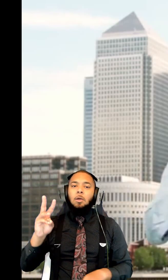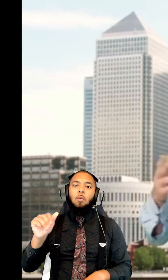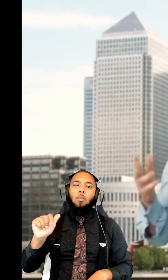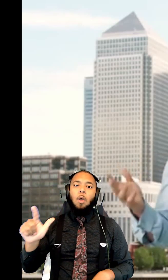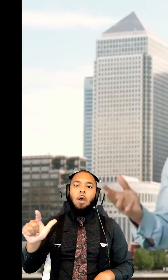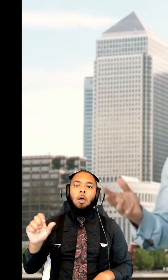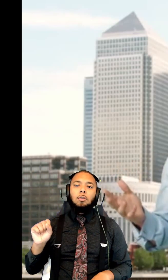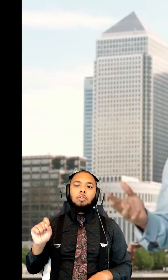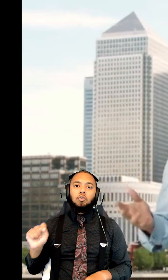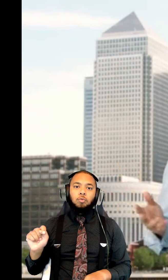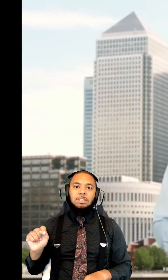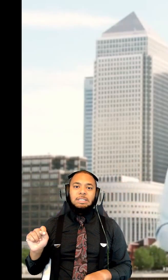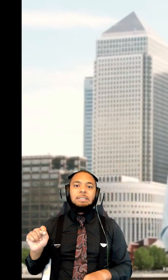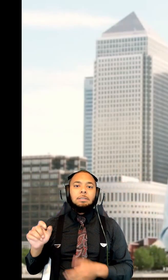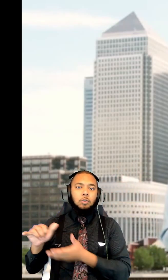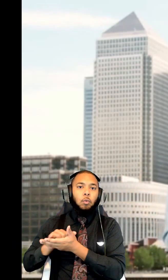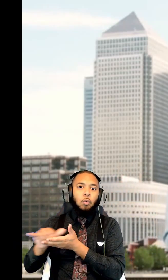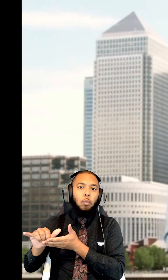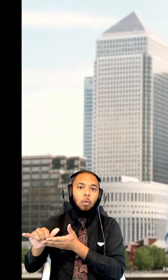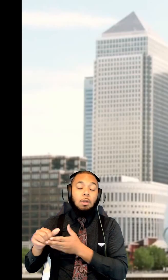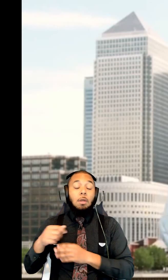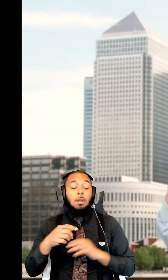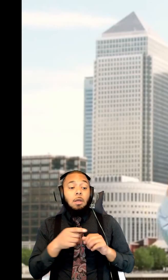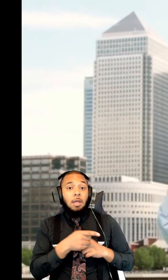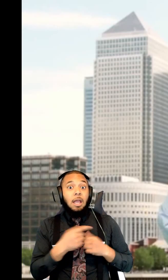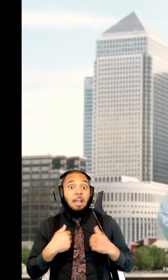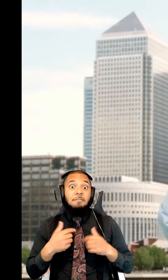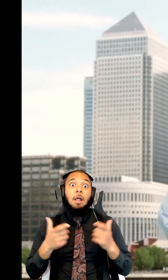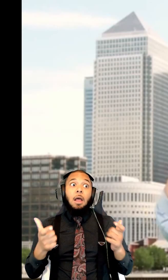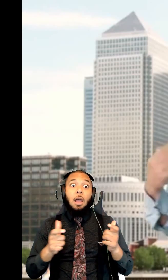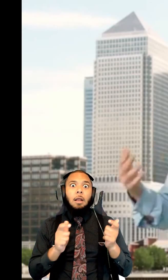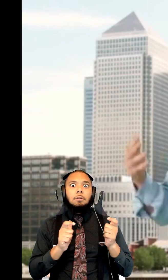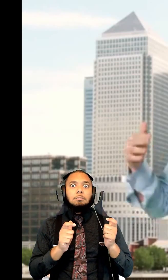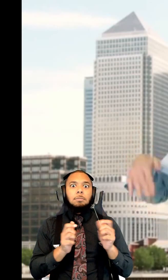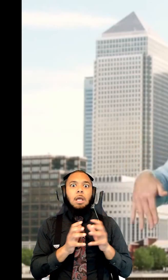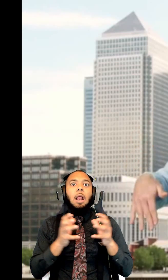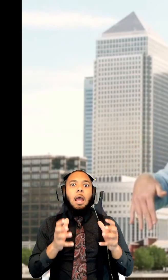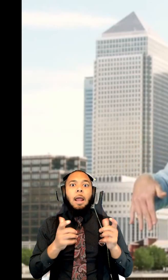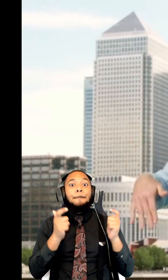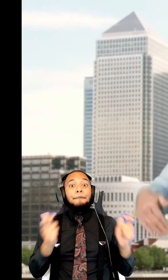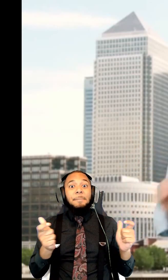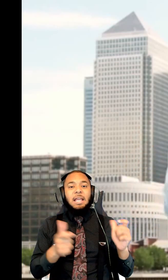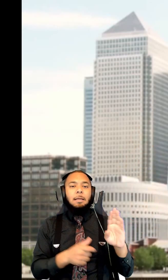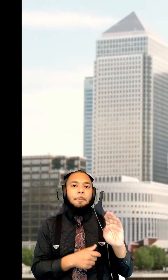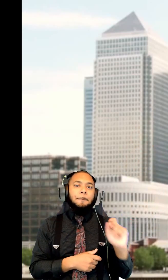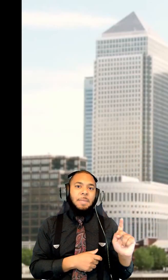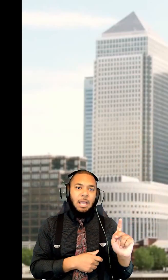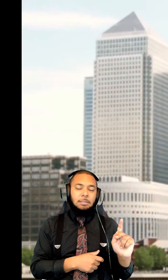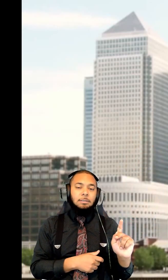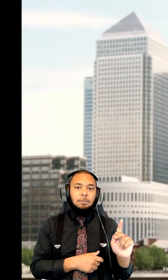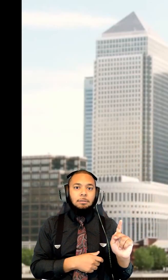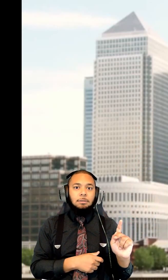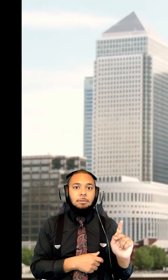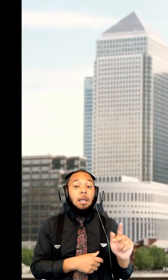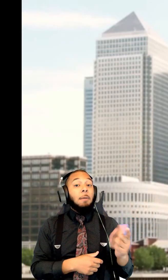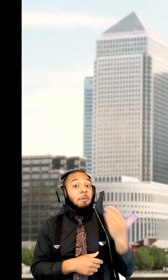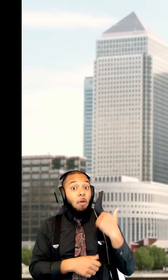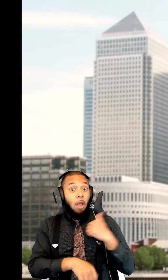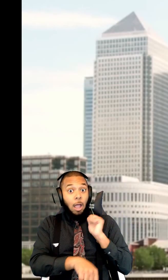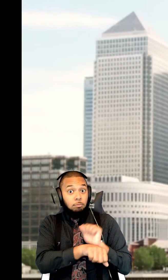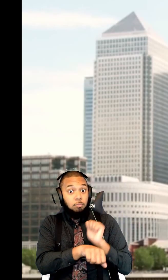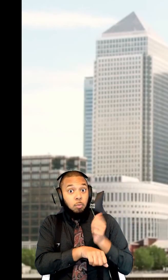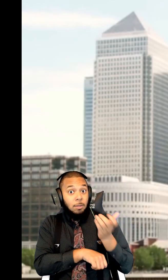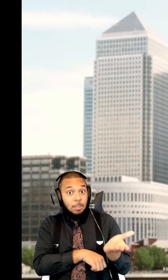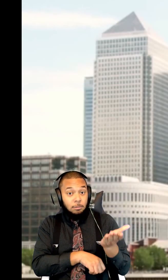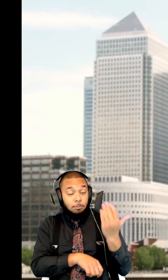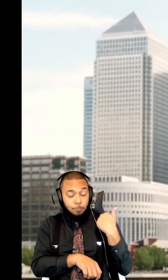houses lots of big banks that you've heard of before, and I actually used to work in Canary Wharf for a bank.